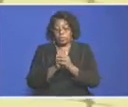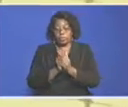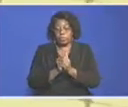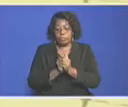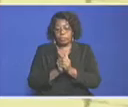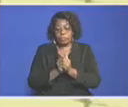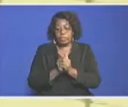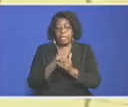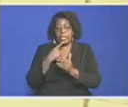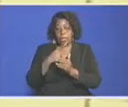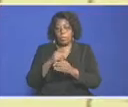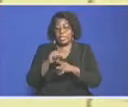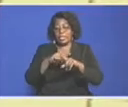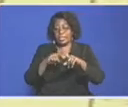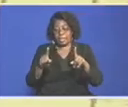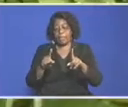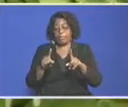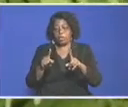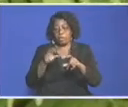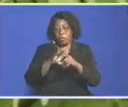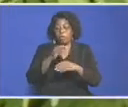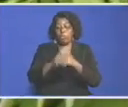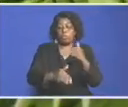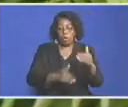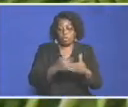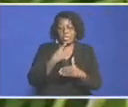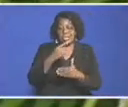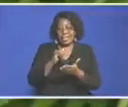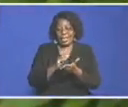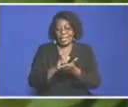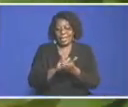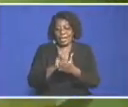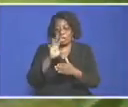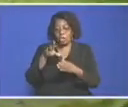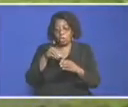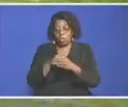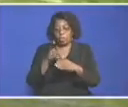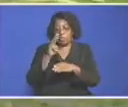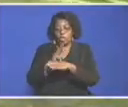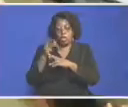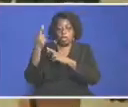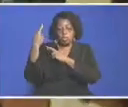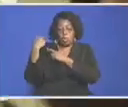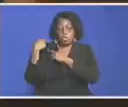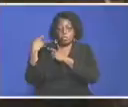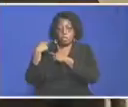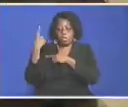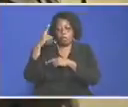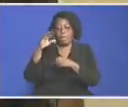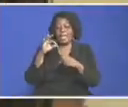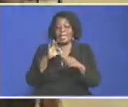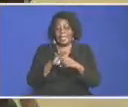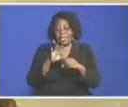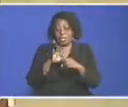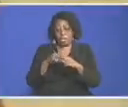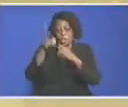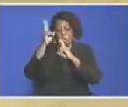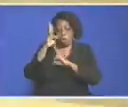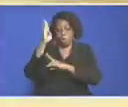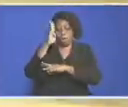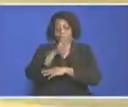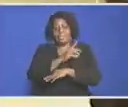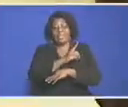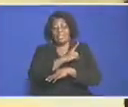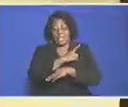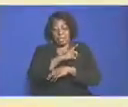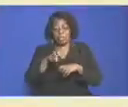will be different during the general election process, as he and a delegation that included the minister with responsibility for elections, the Honorable Marvin Dames,